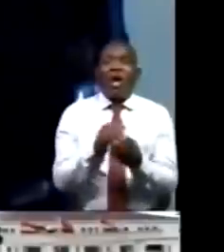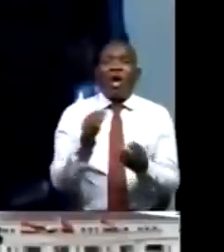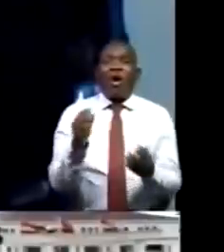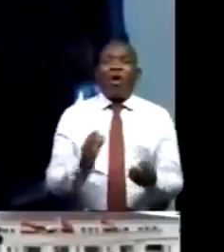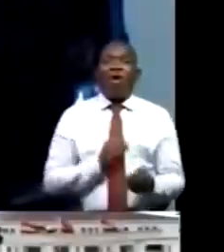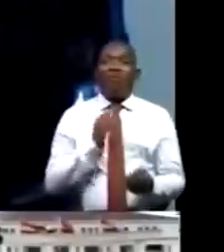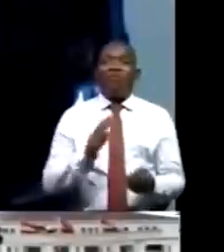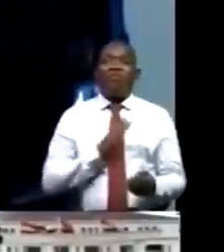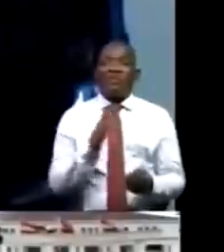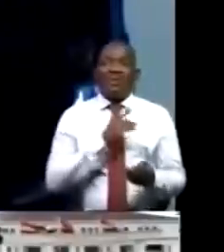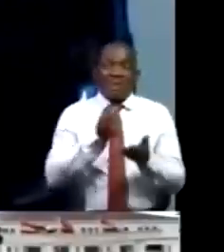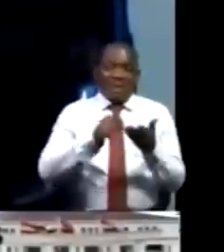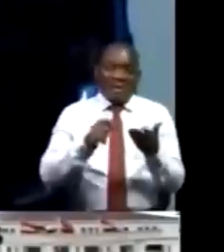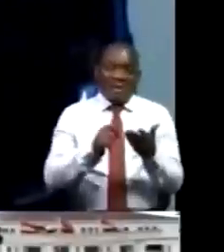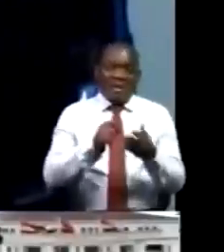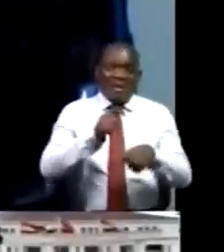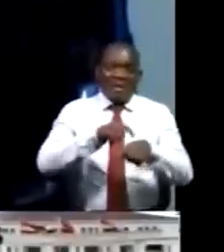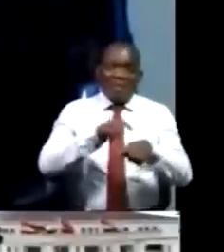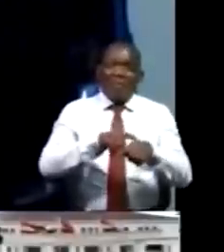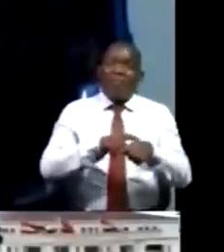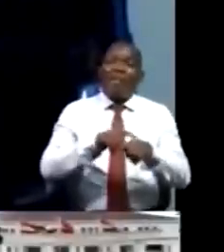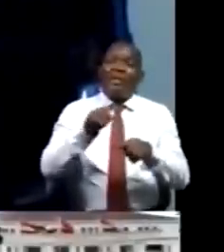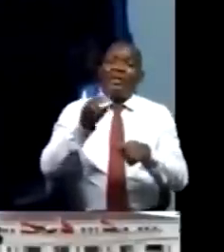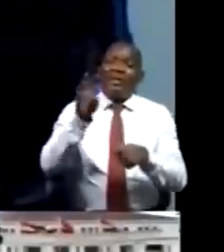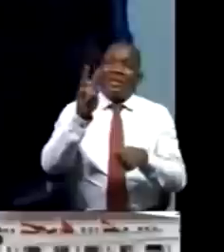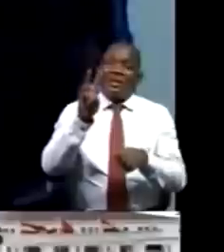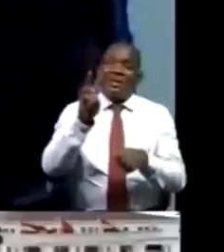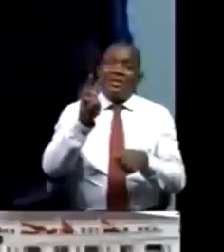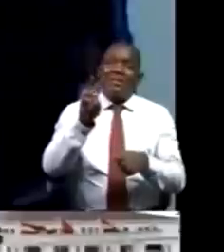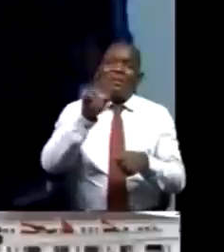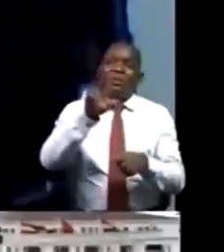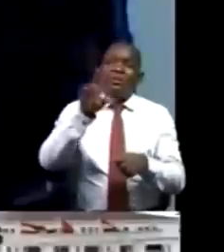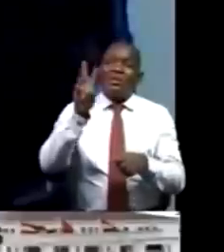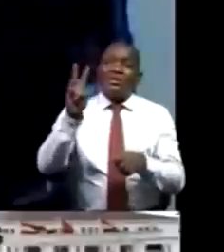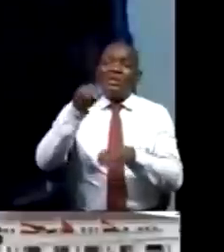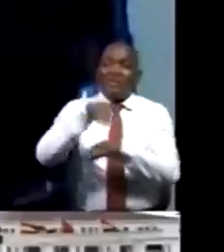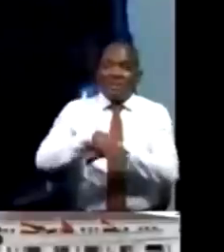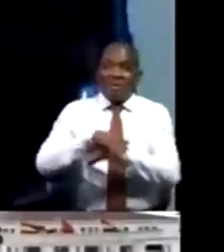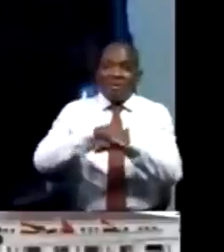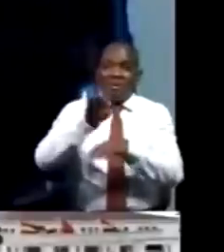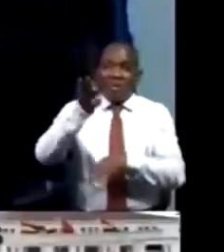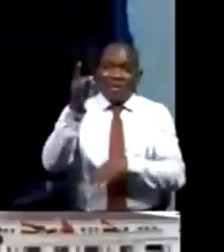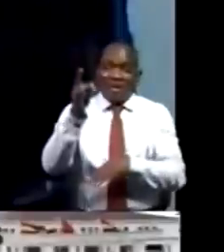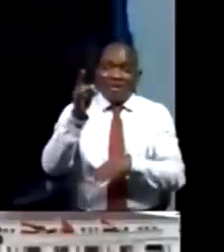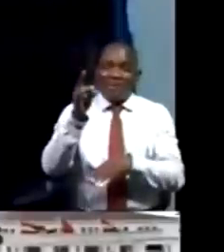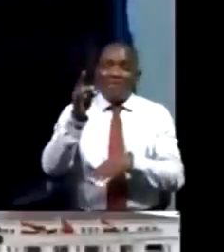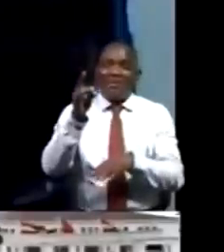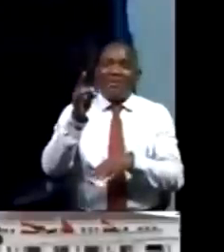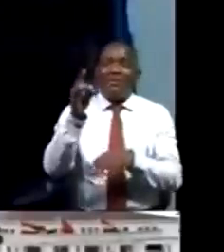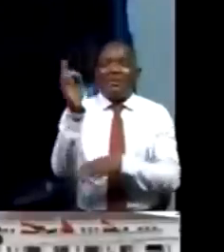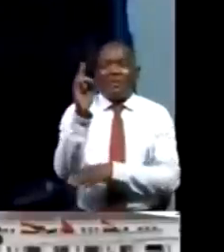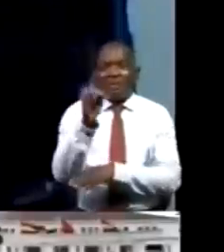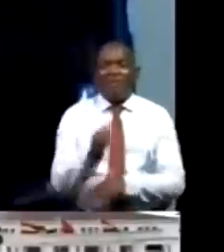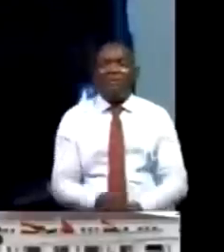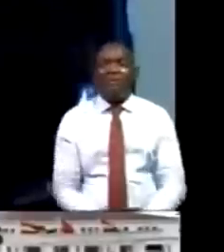signed at 3:26 p.m. on the 8th of